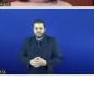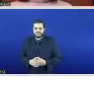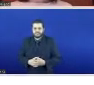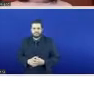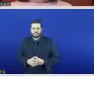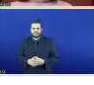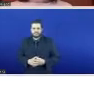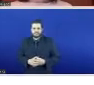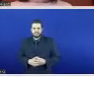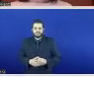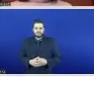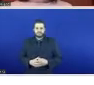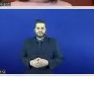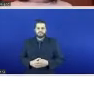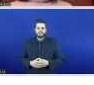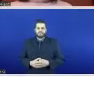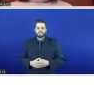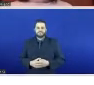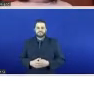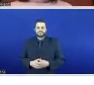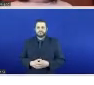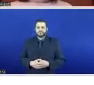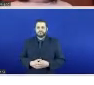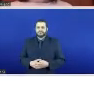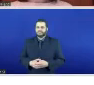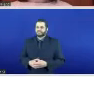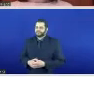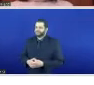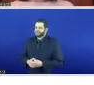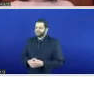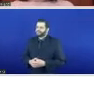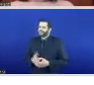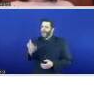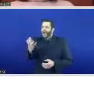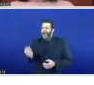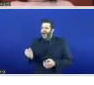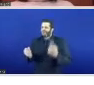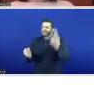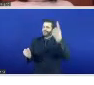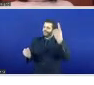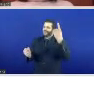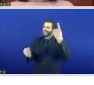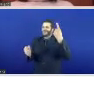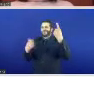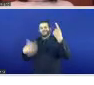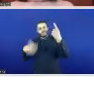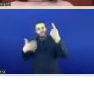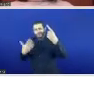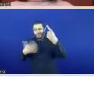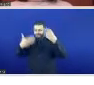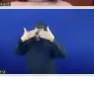And the Agenda 2030, as we know, has a very strong, at least on